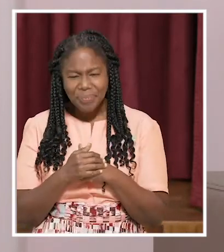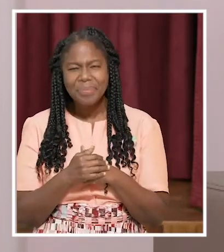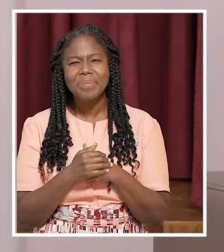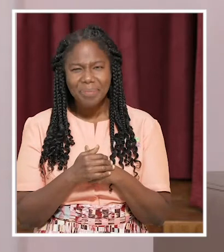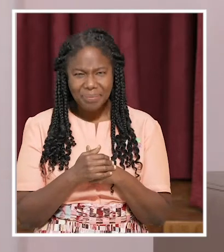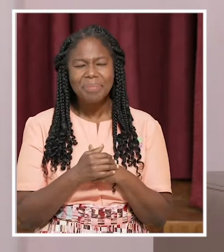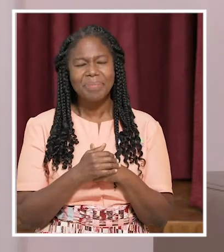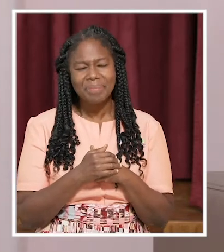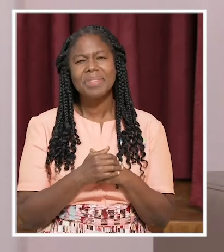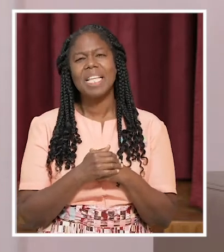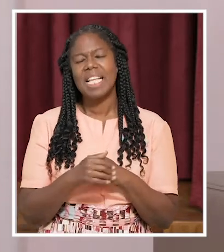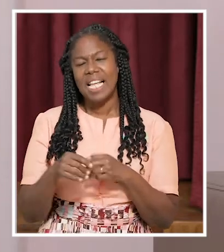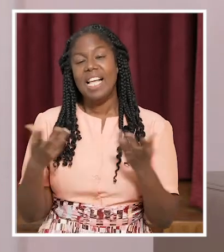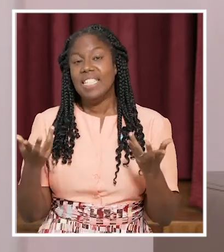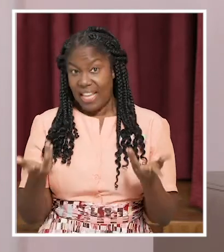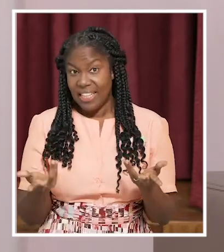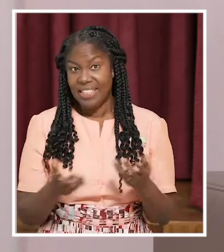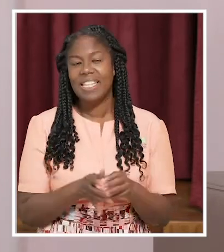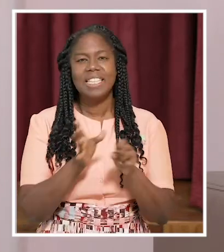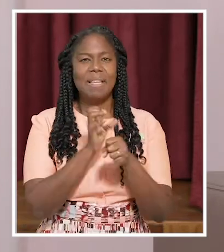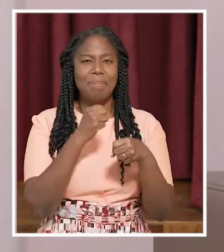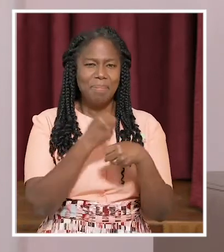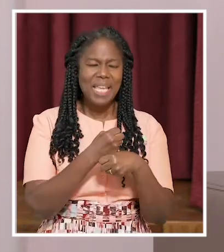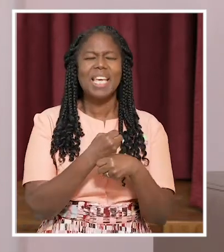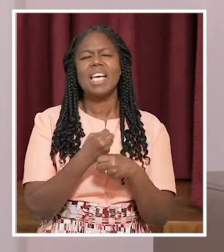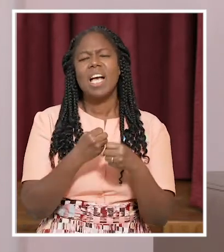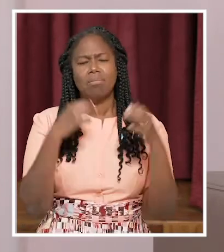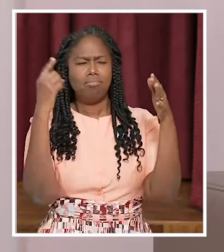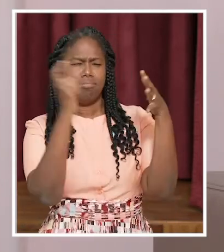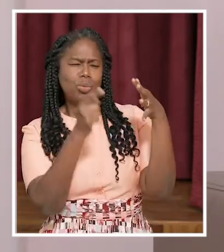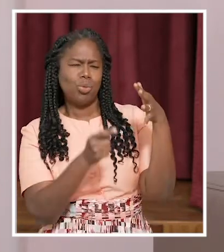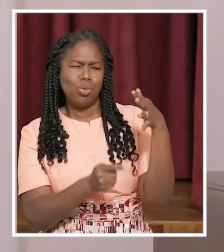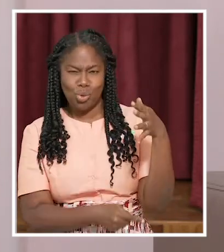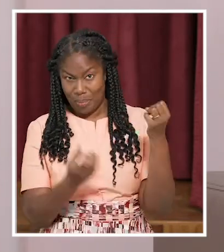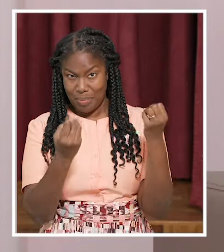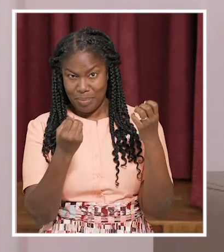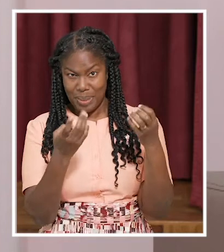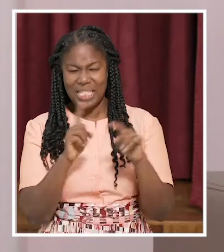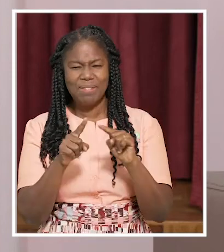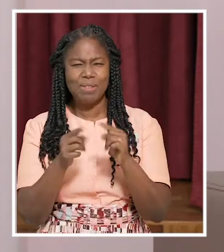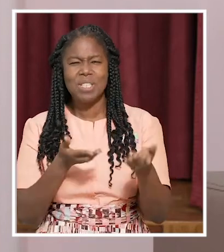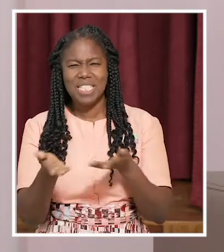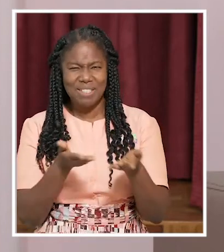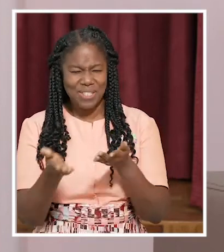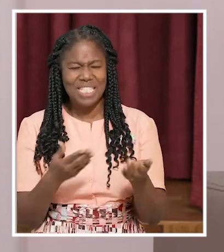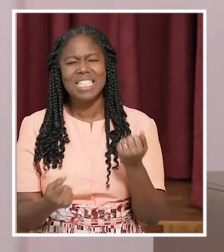of that, we were able to create a directory of services. And the Association of Psychologists is one of our That's